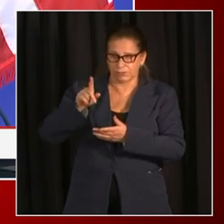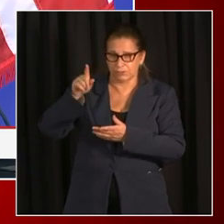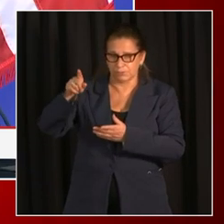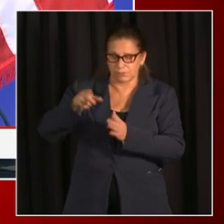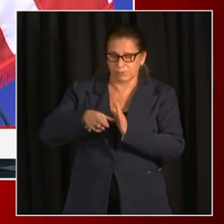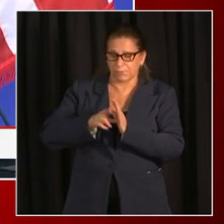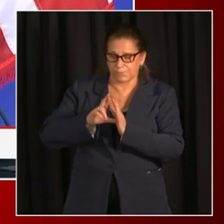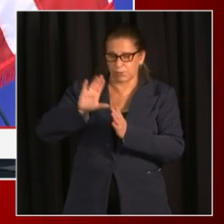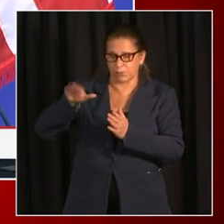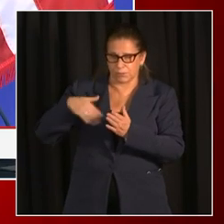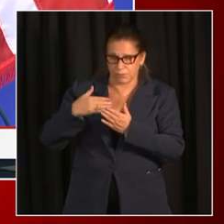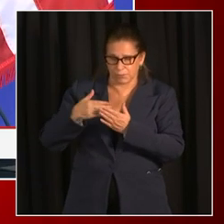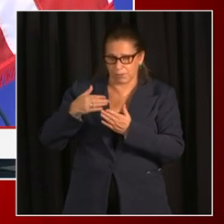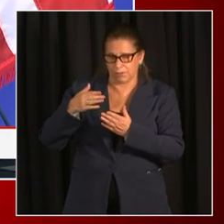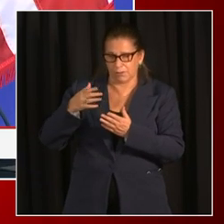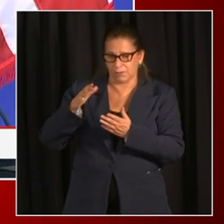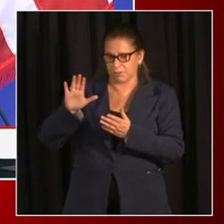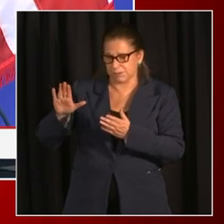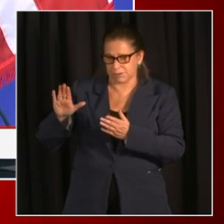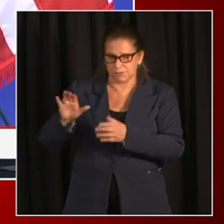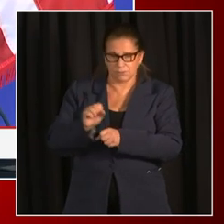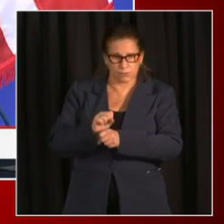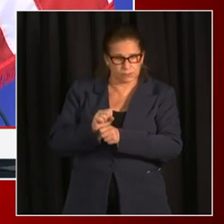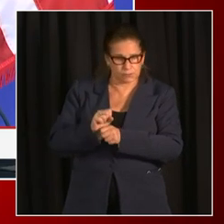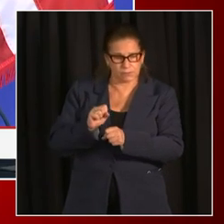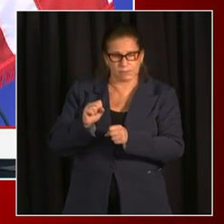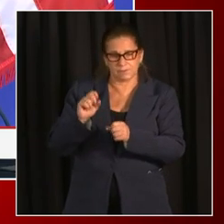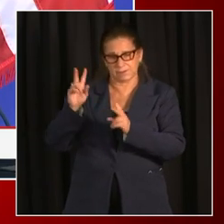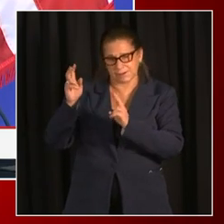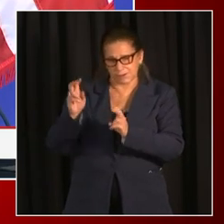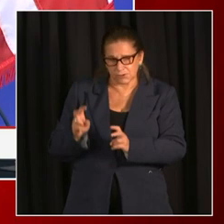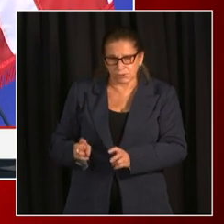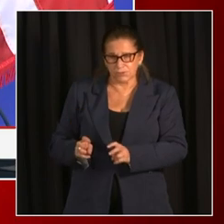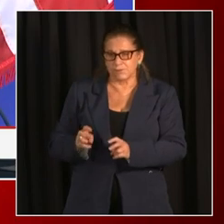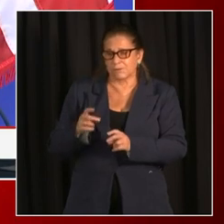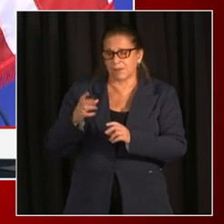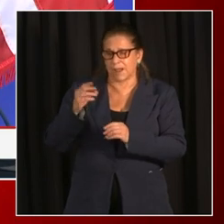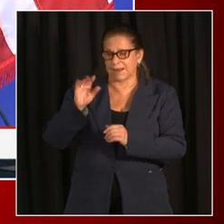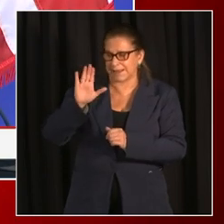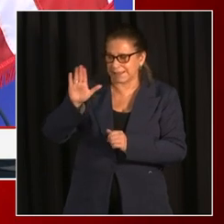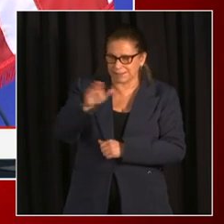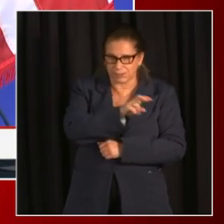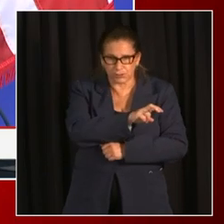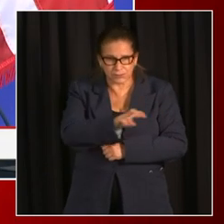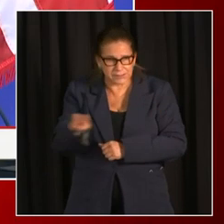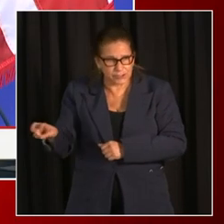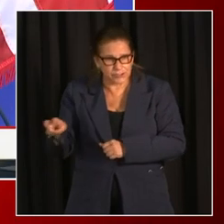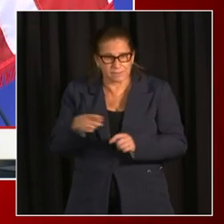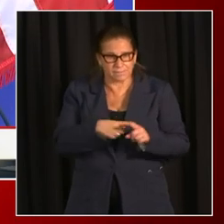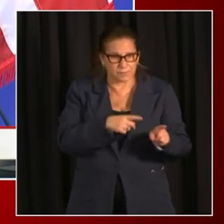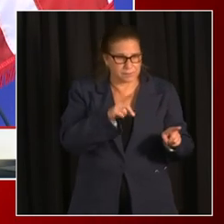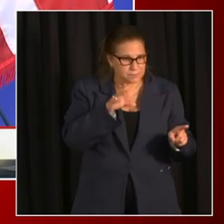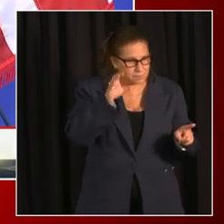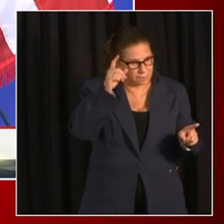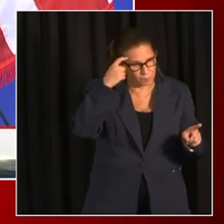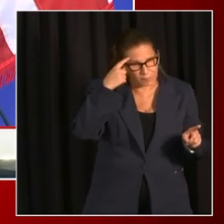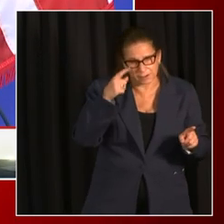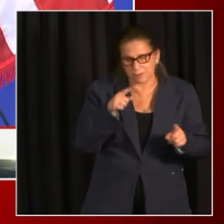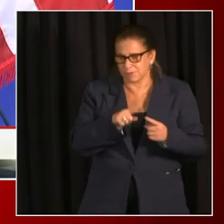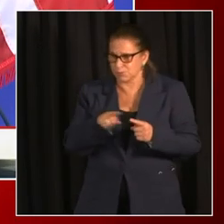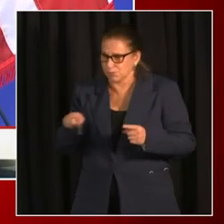around this Rashad's transition, so everybody can be fully